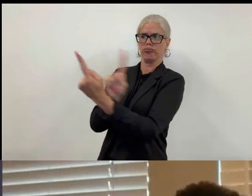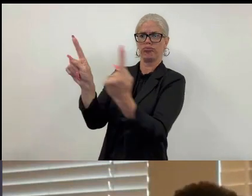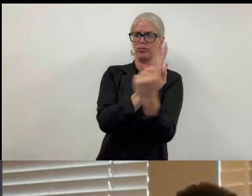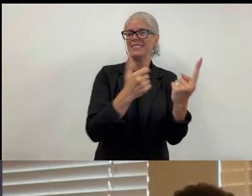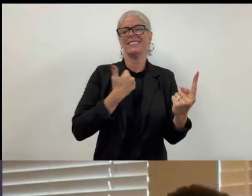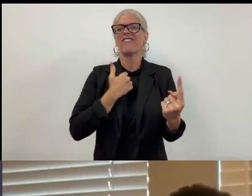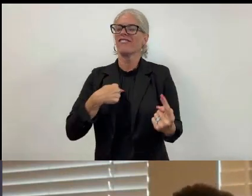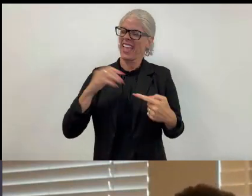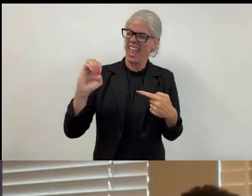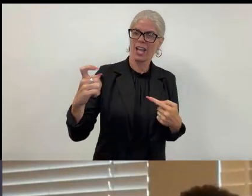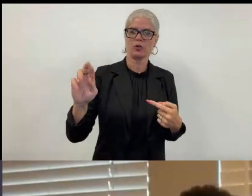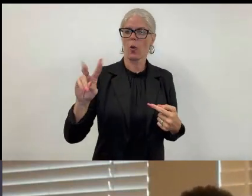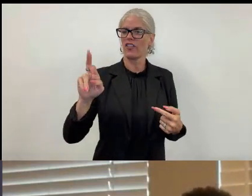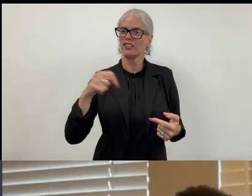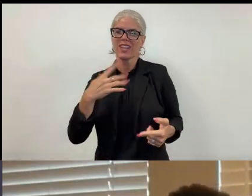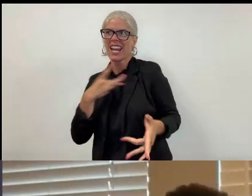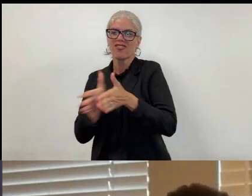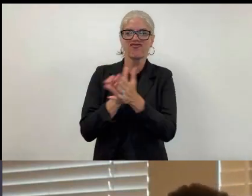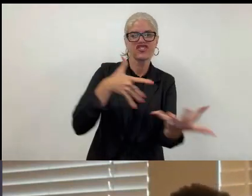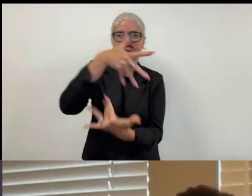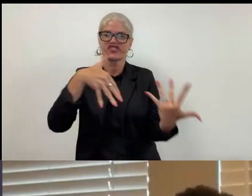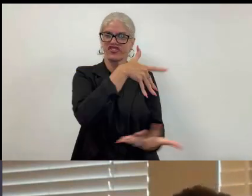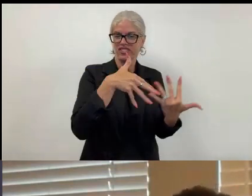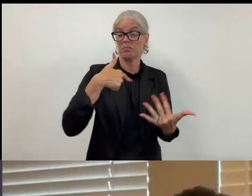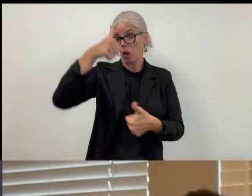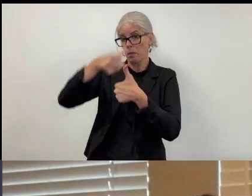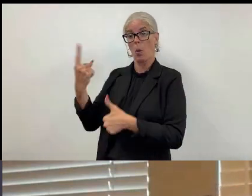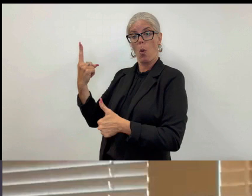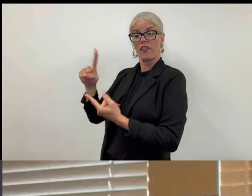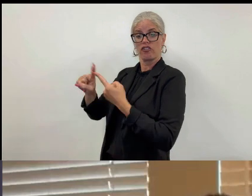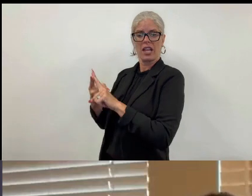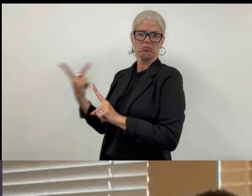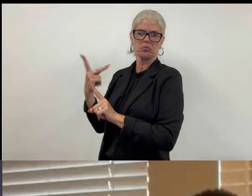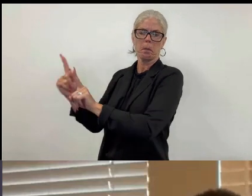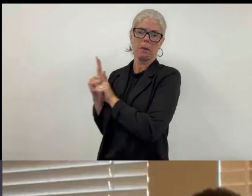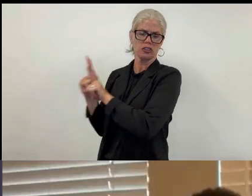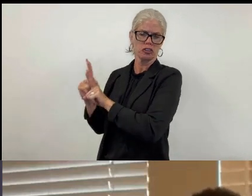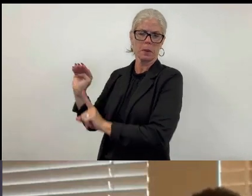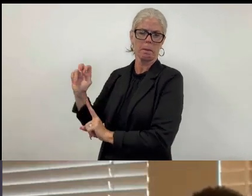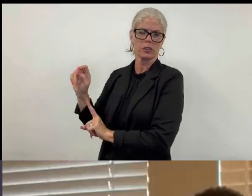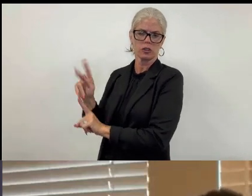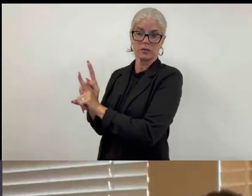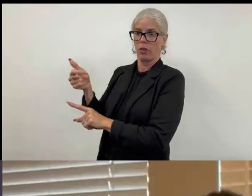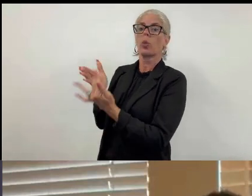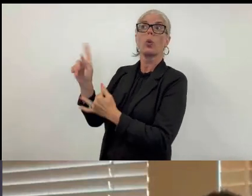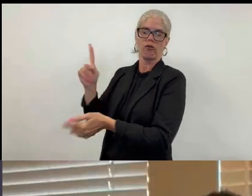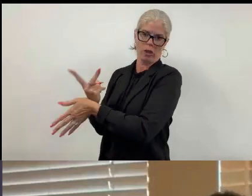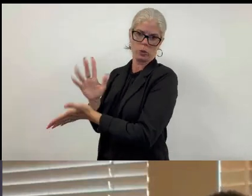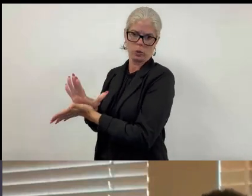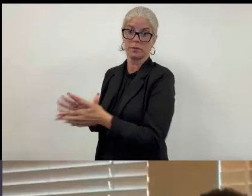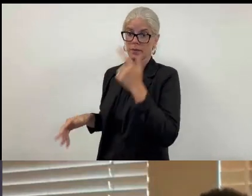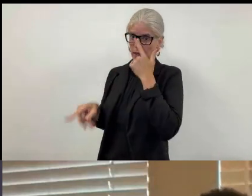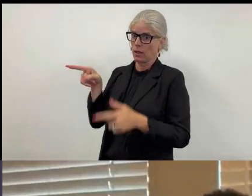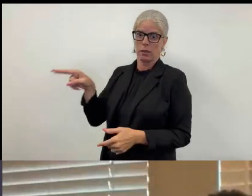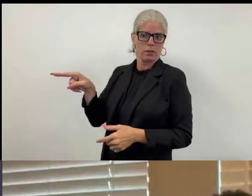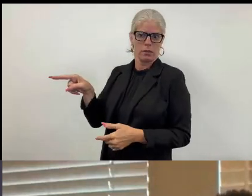I am an extrovert to my core. I'll never forget, I had a mentor in graduate school who really kind